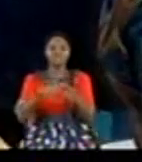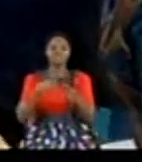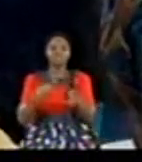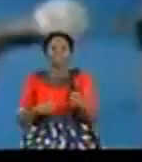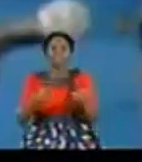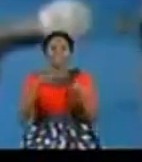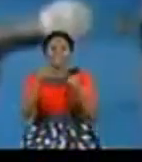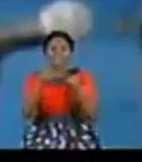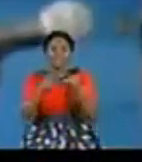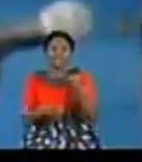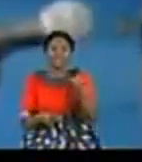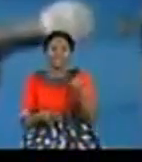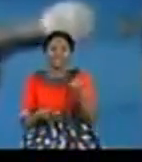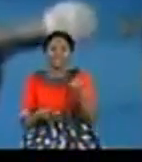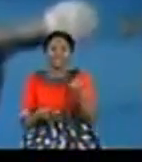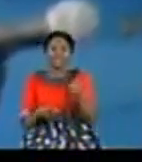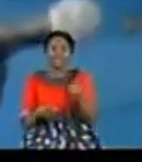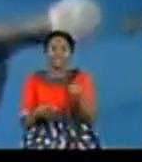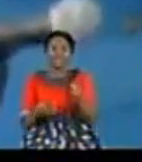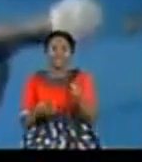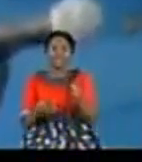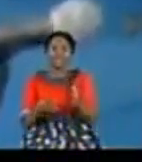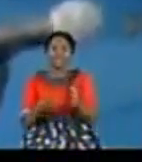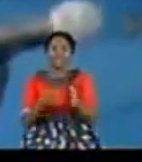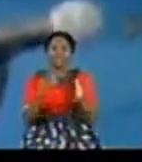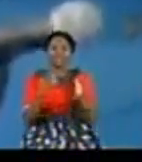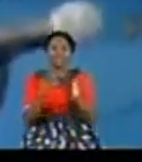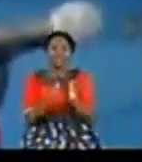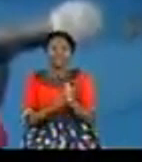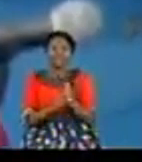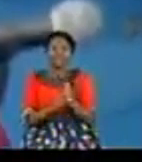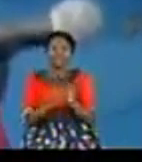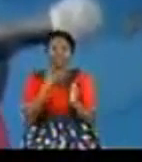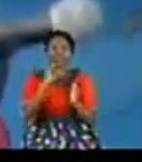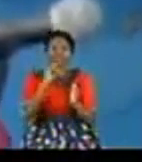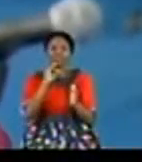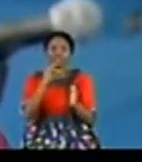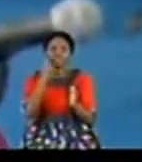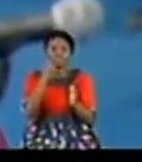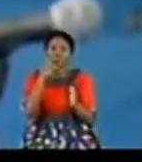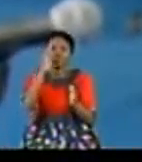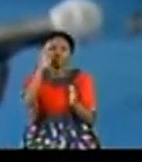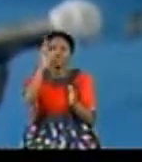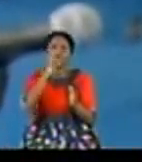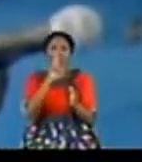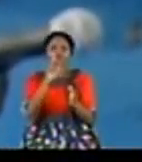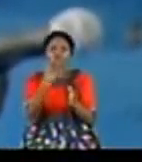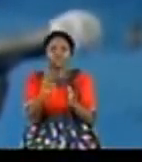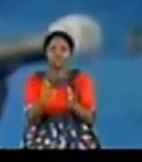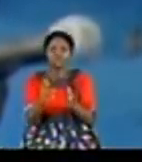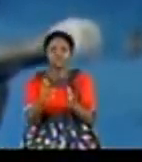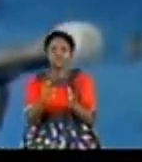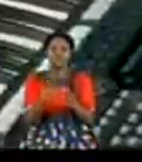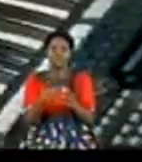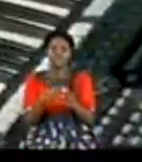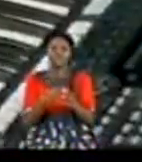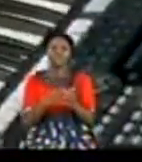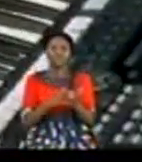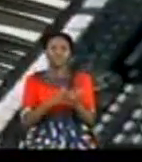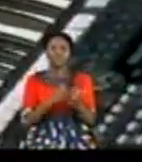God there for you are God you